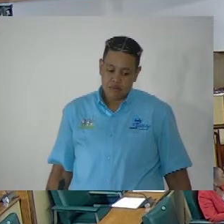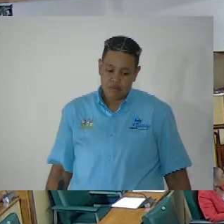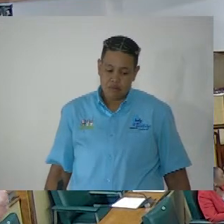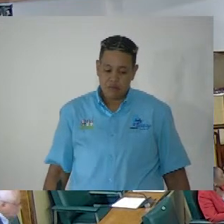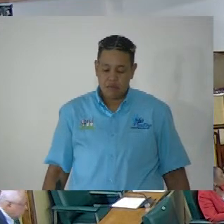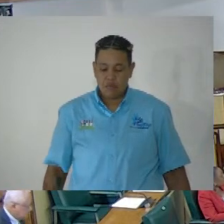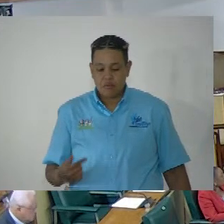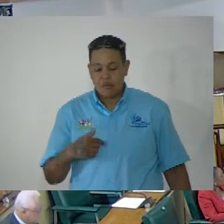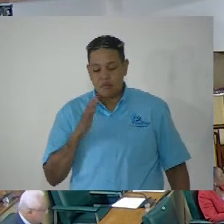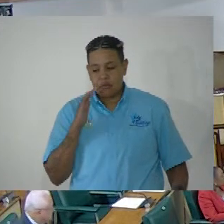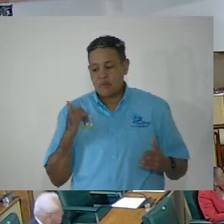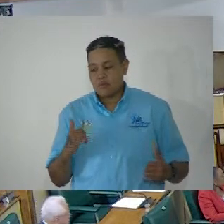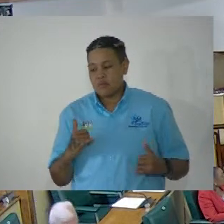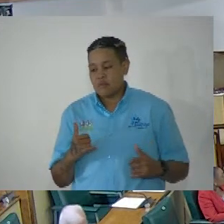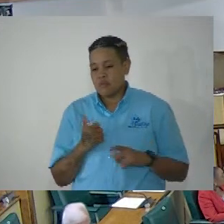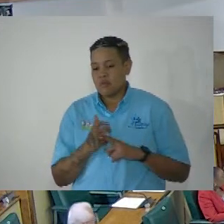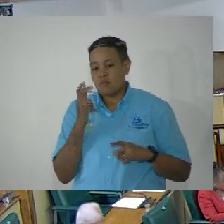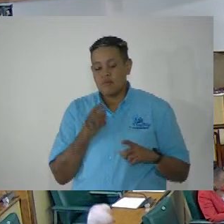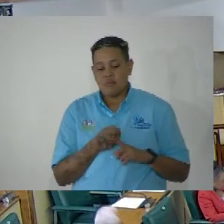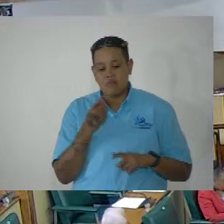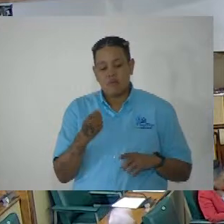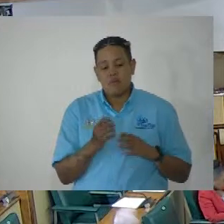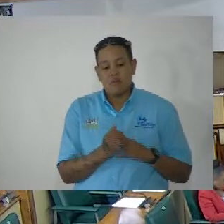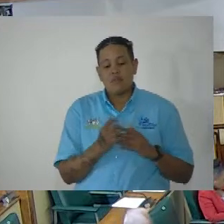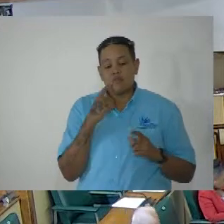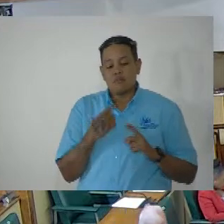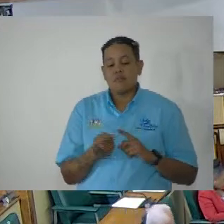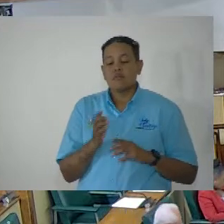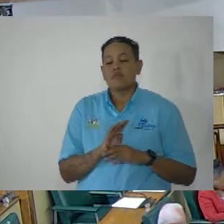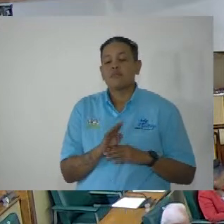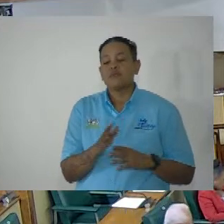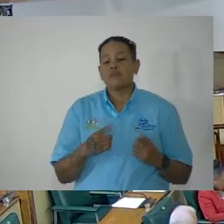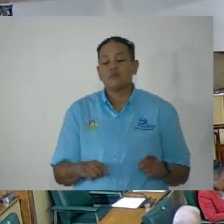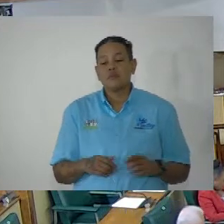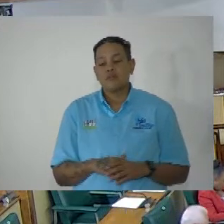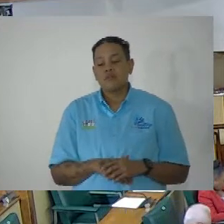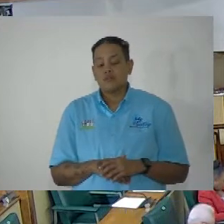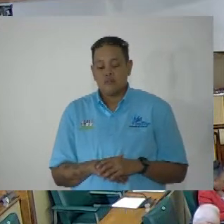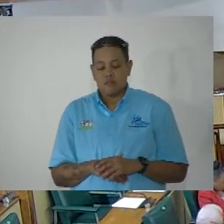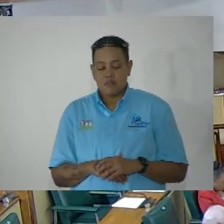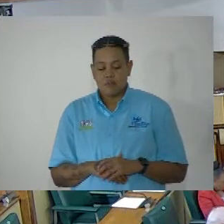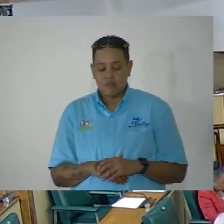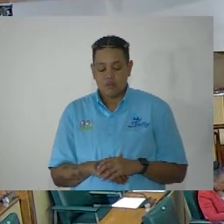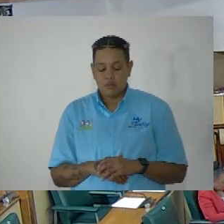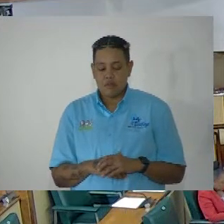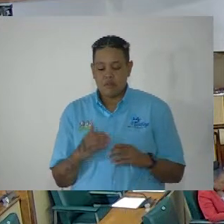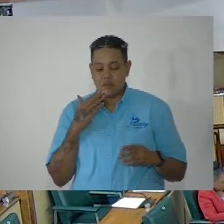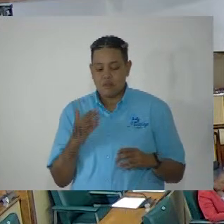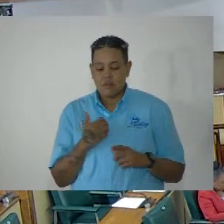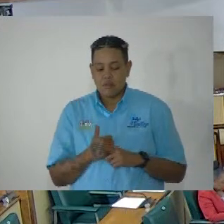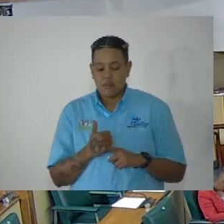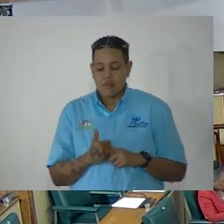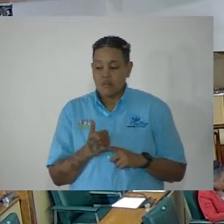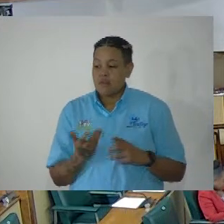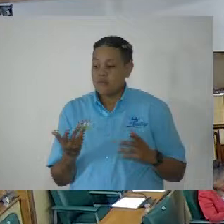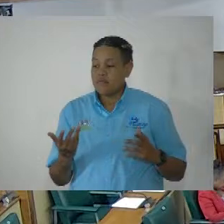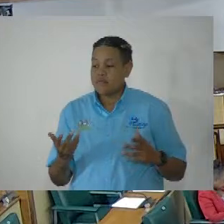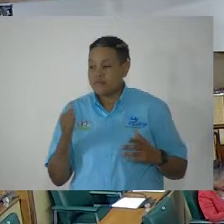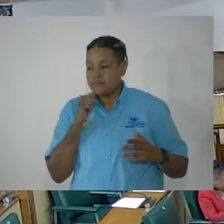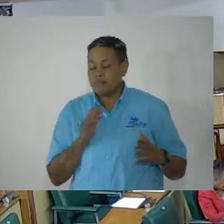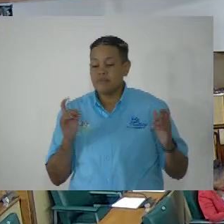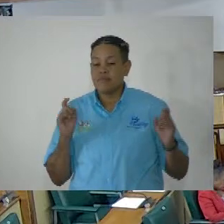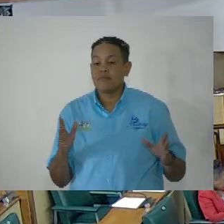We will now hear from the Leader of Opposition Business. Thank you very much, Madam